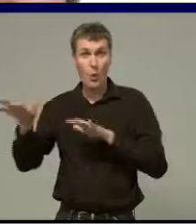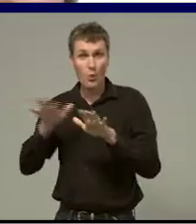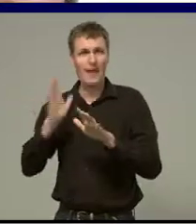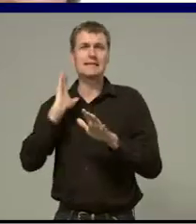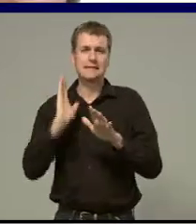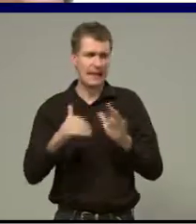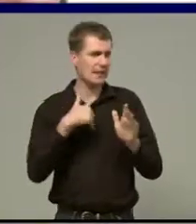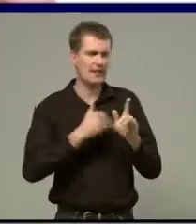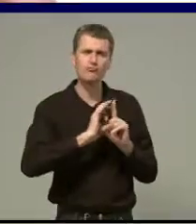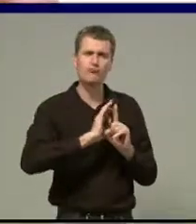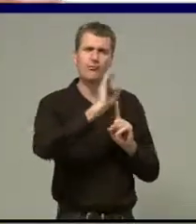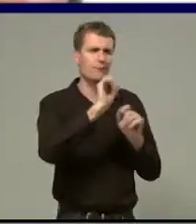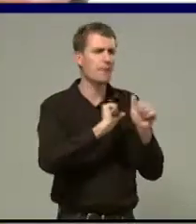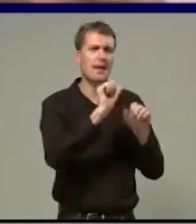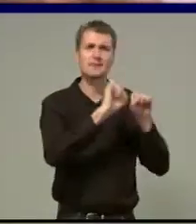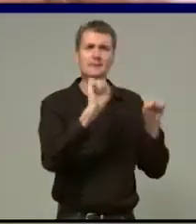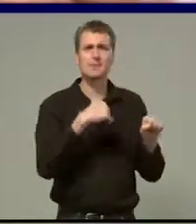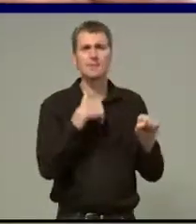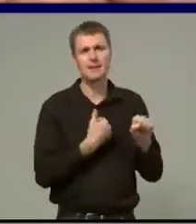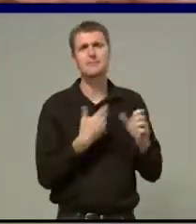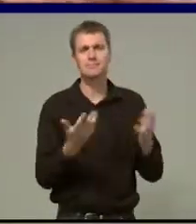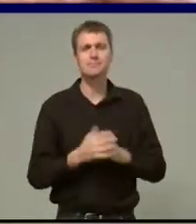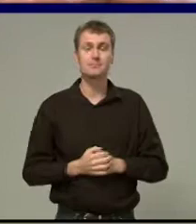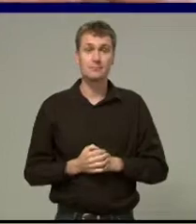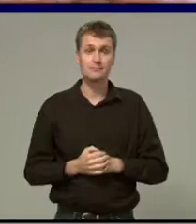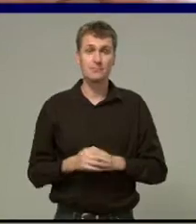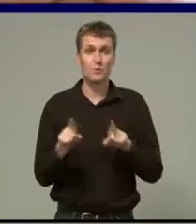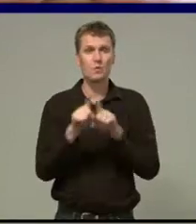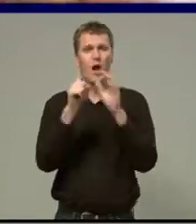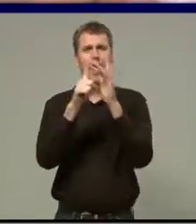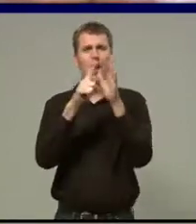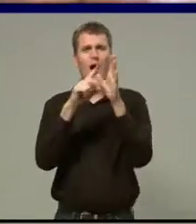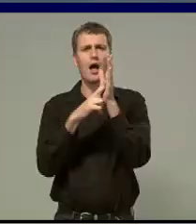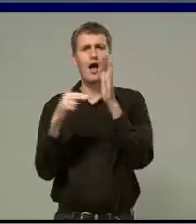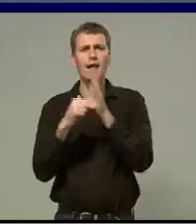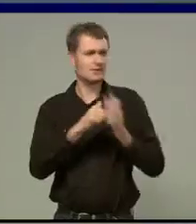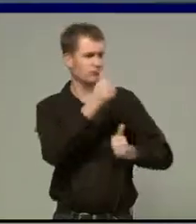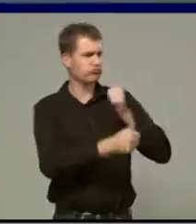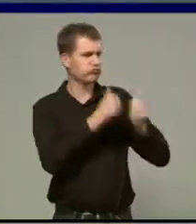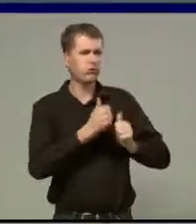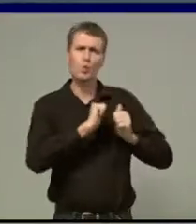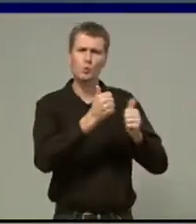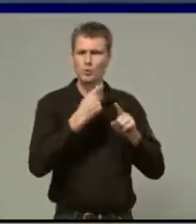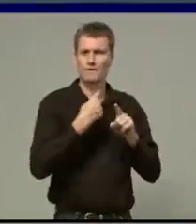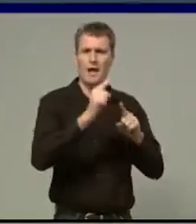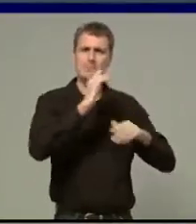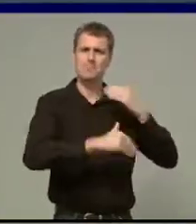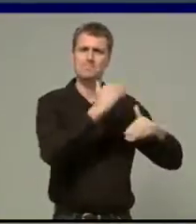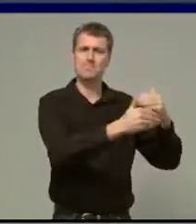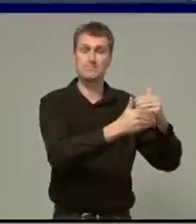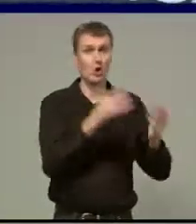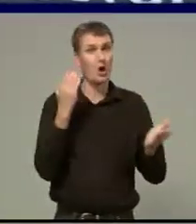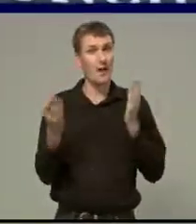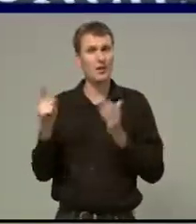needing to change and get better at what we were doing. They've even been praised by IANZ for their efficiency, a contrast to the Christchurch City